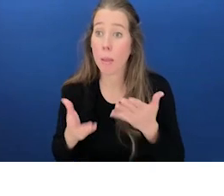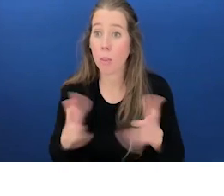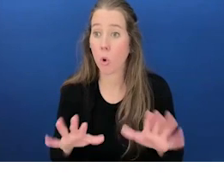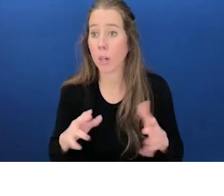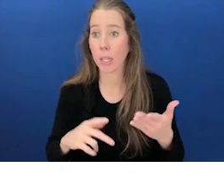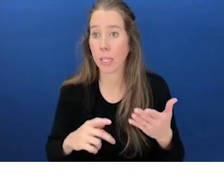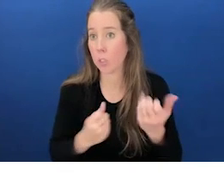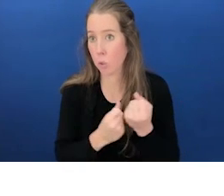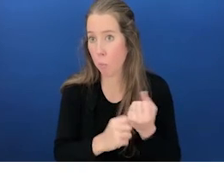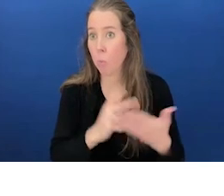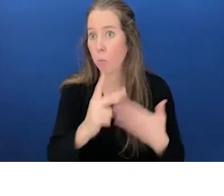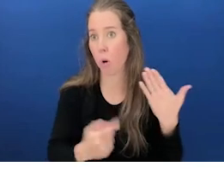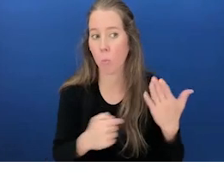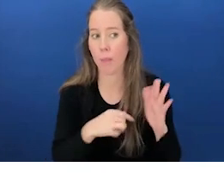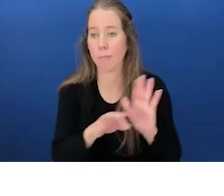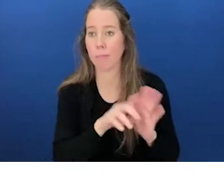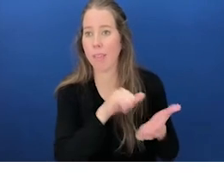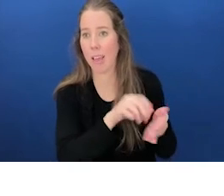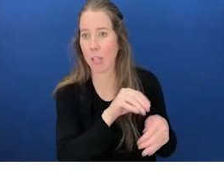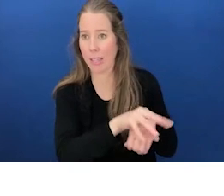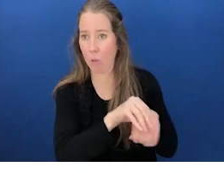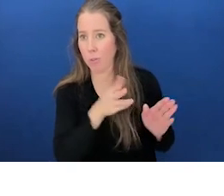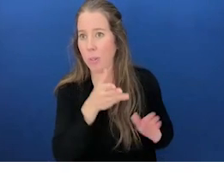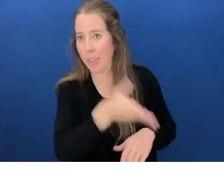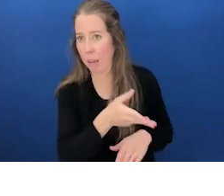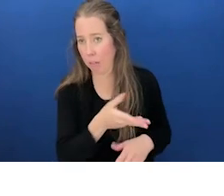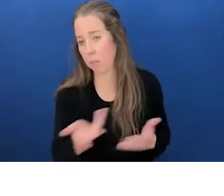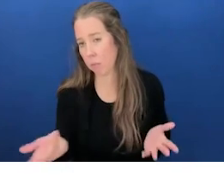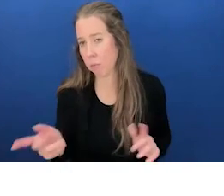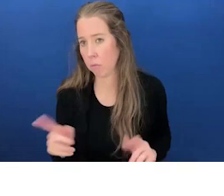in a support program, we assign them to the counselor there.